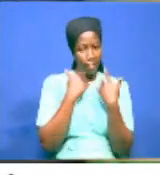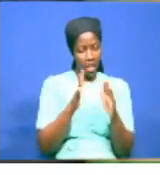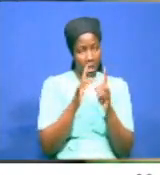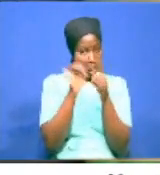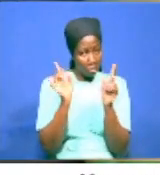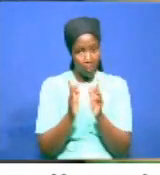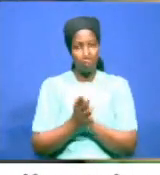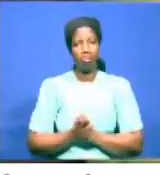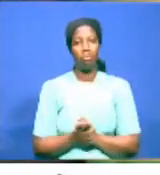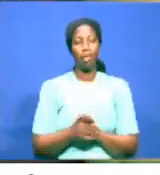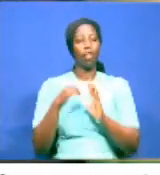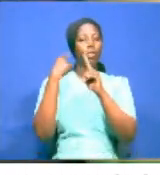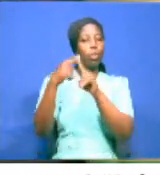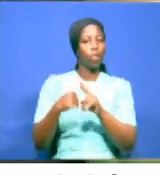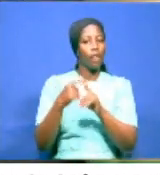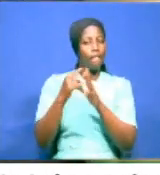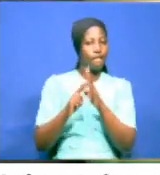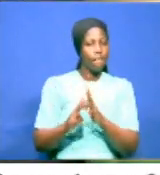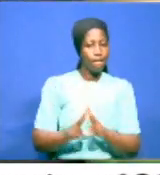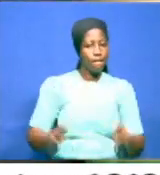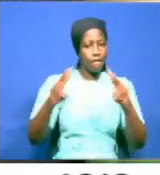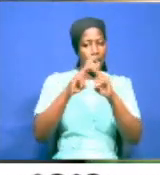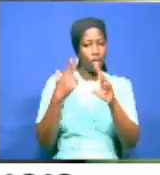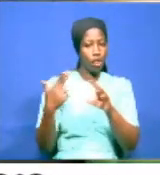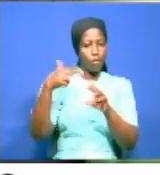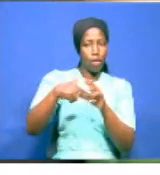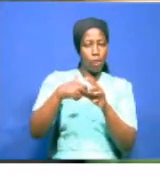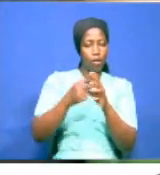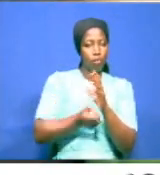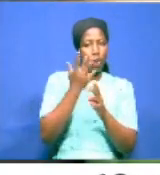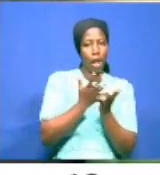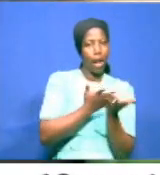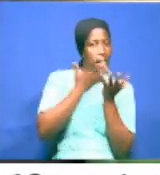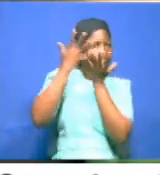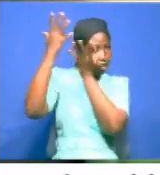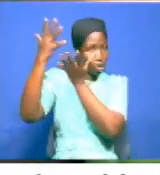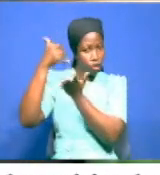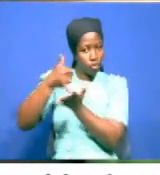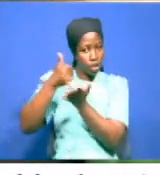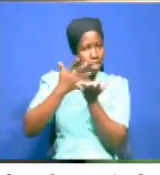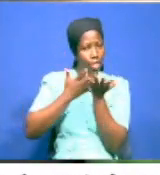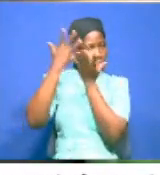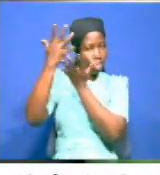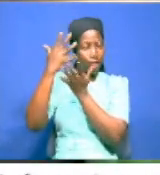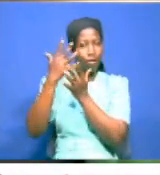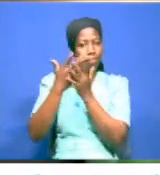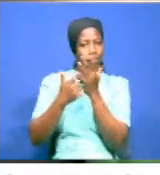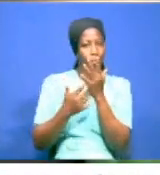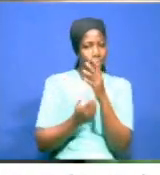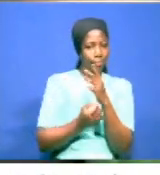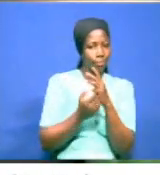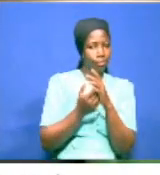However, the total value of petroleum products exported, including re-exports, increased by